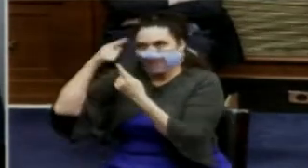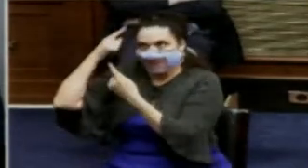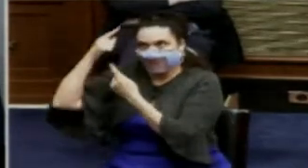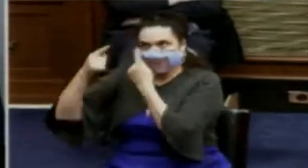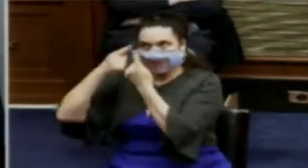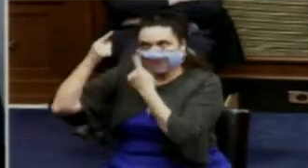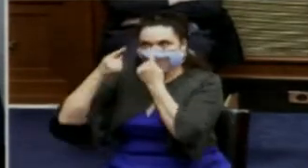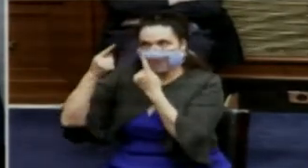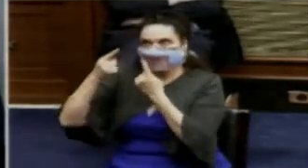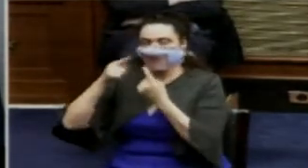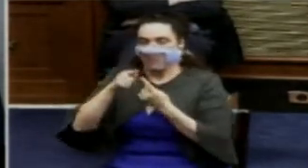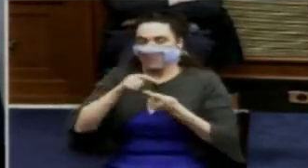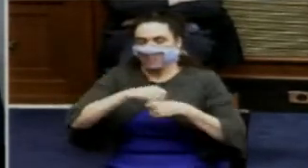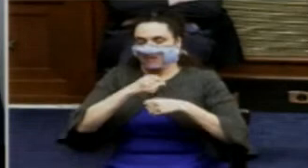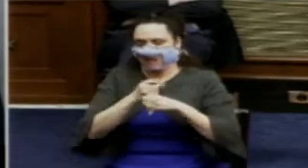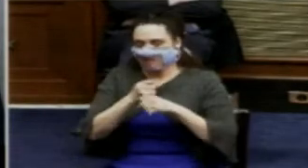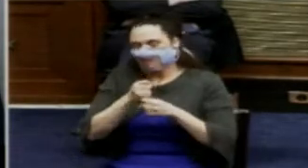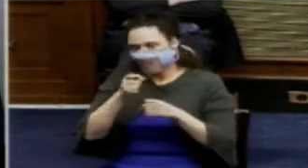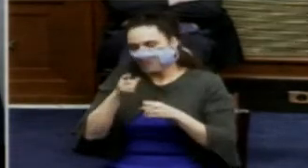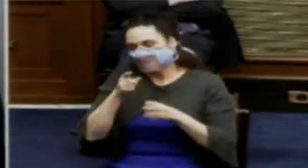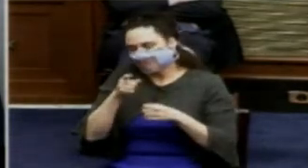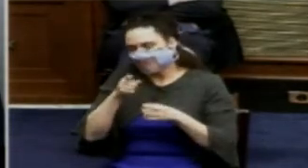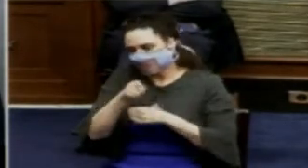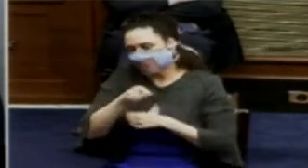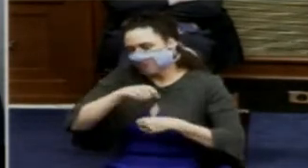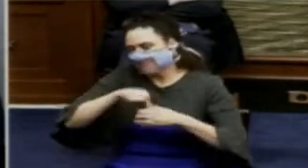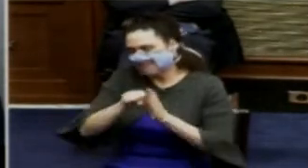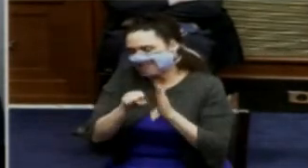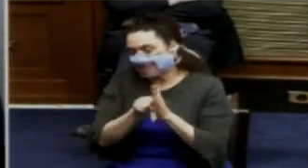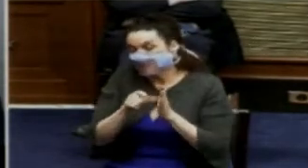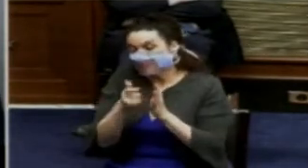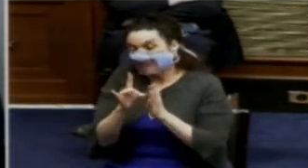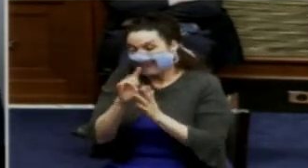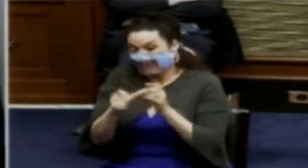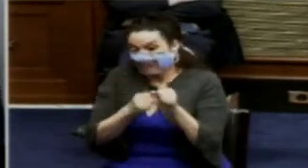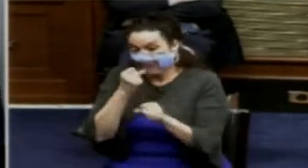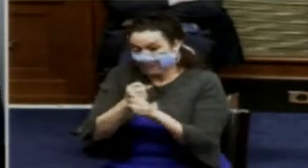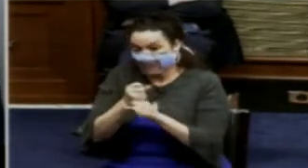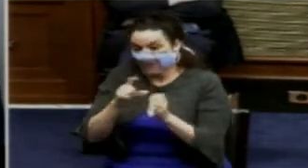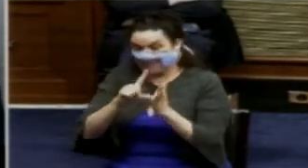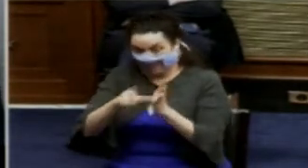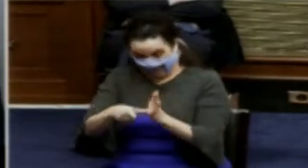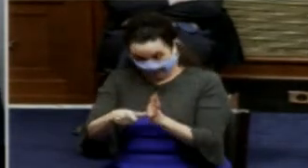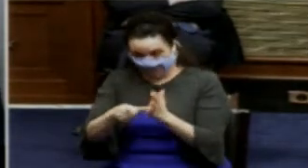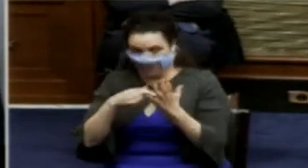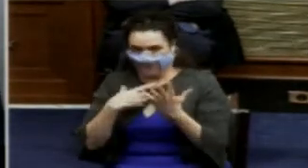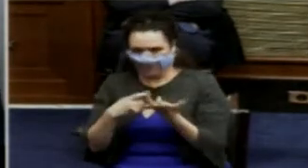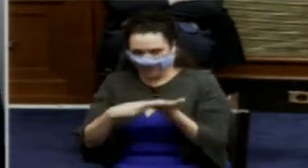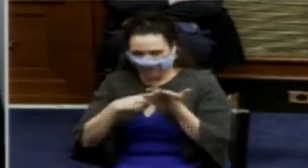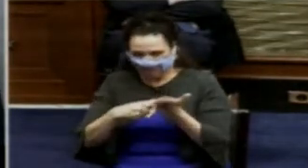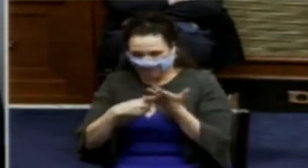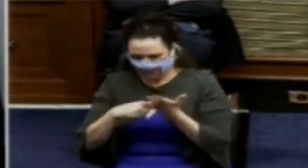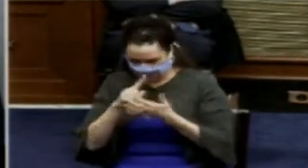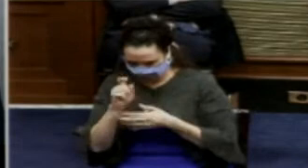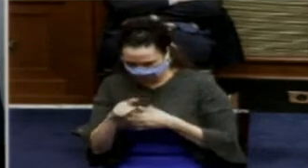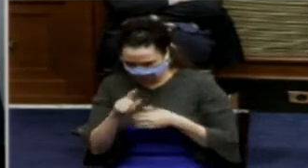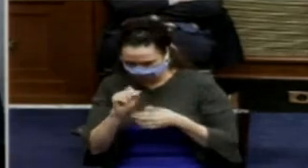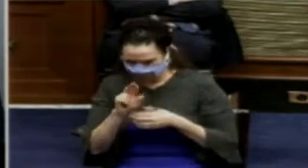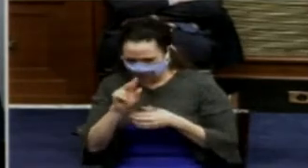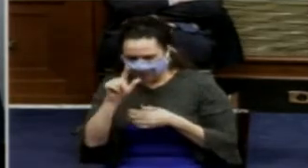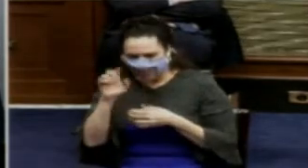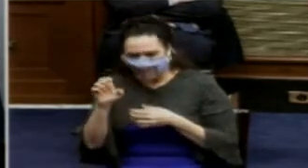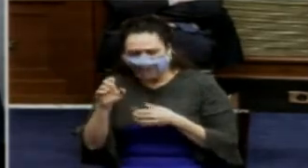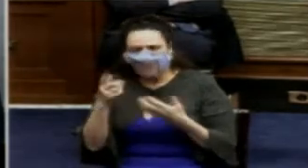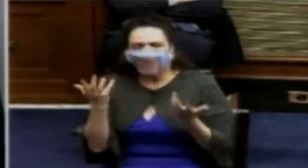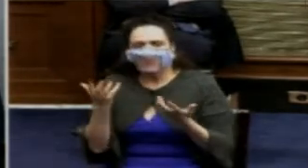here we are. And I want to go to Mr. Lee for just a few questions. Mr. Lee, what is the percentage of revenue